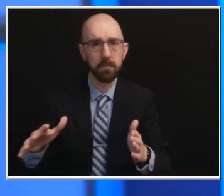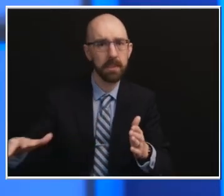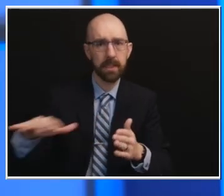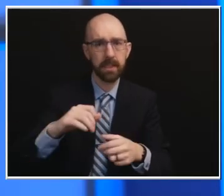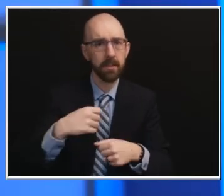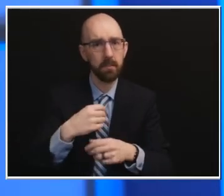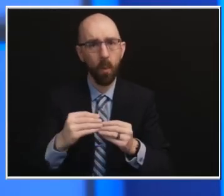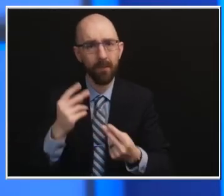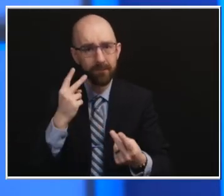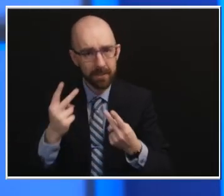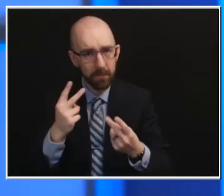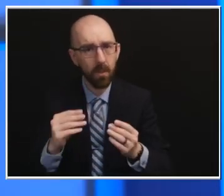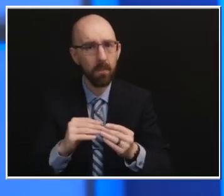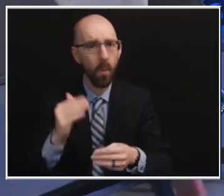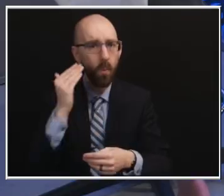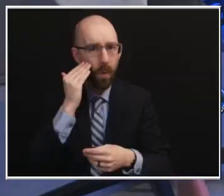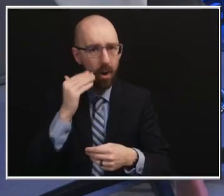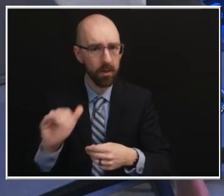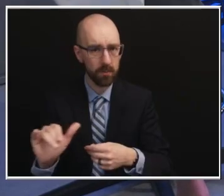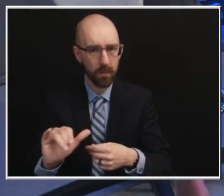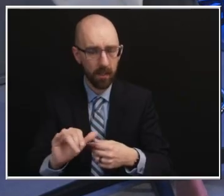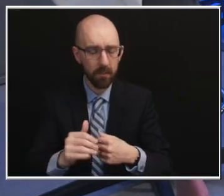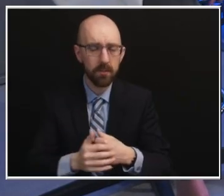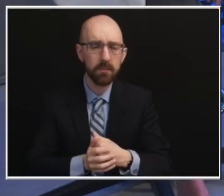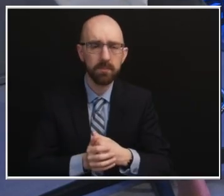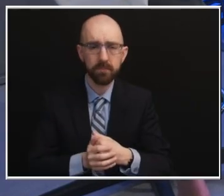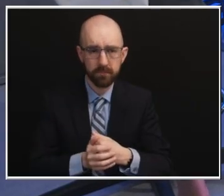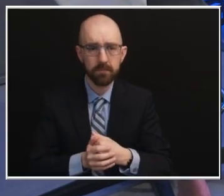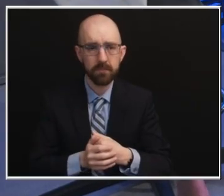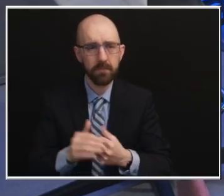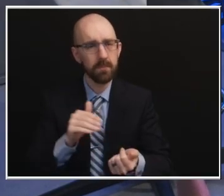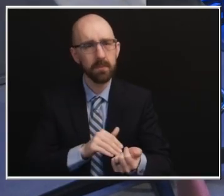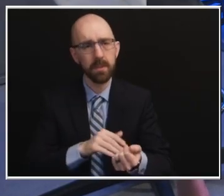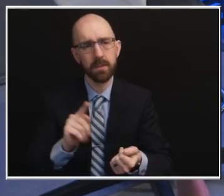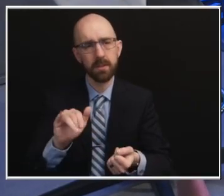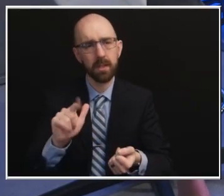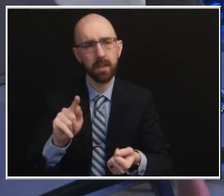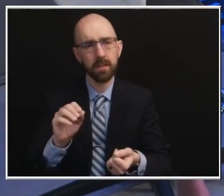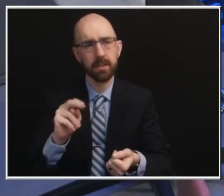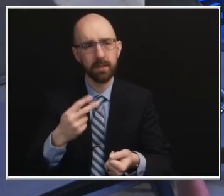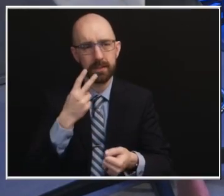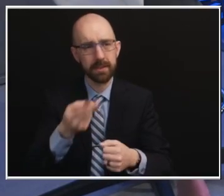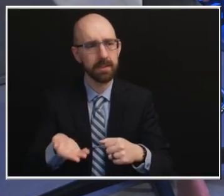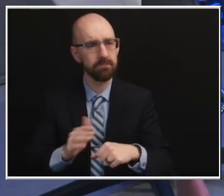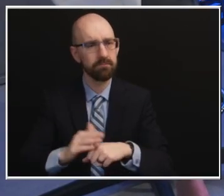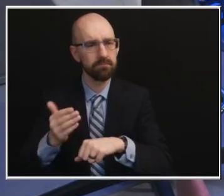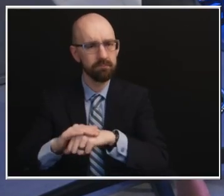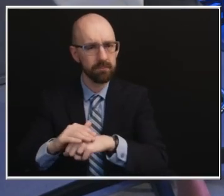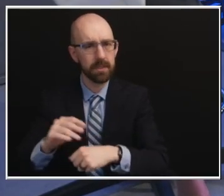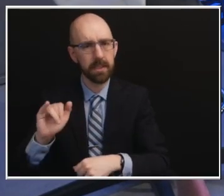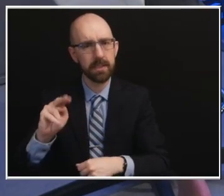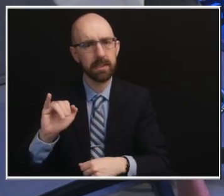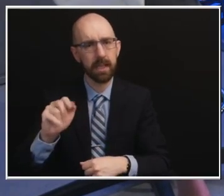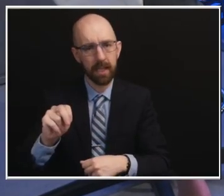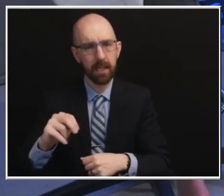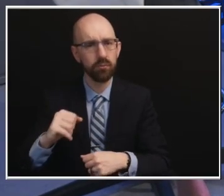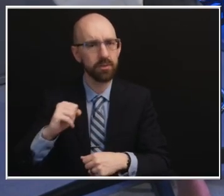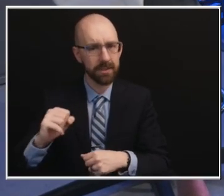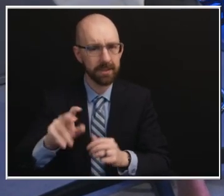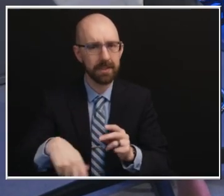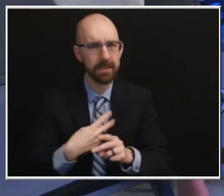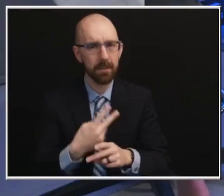more aware as well. Dr. Tilden, we're seeing rising rates of insulin resistance and type 2 diabetes at younger